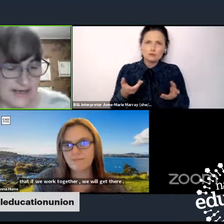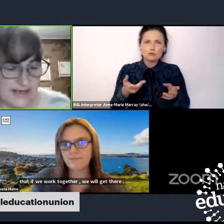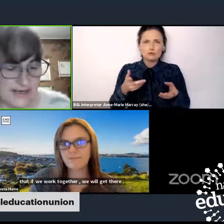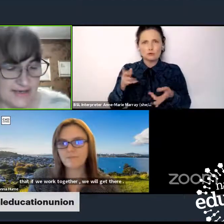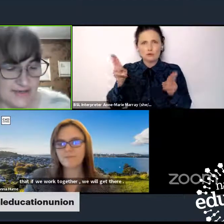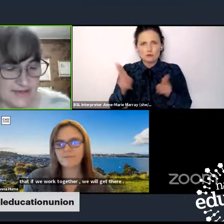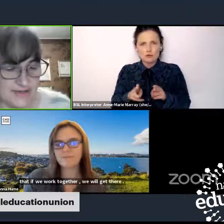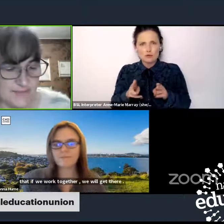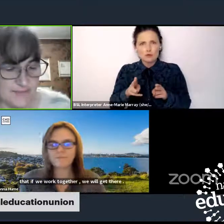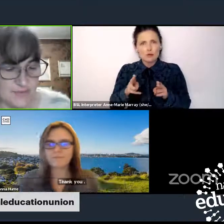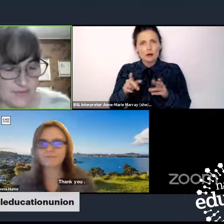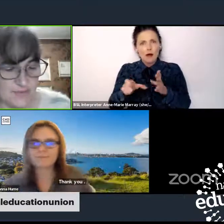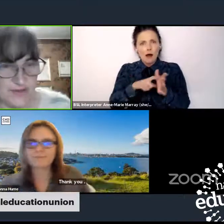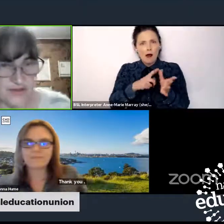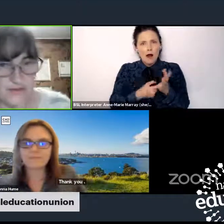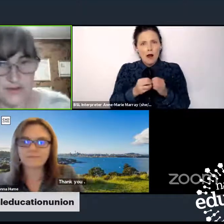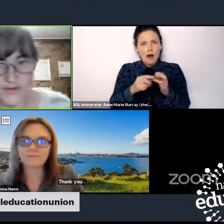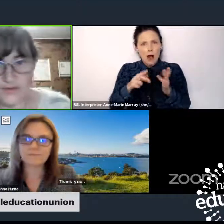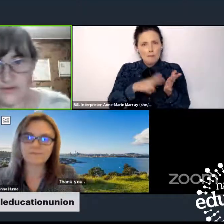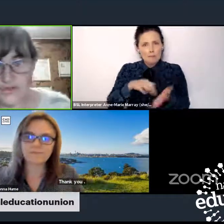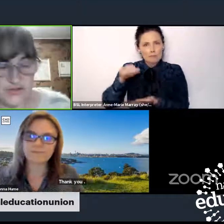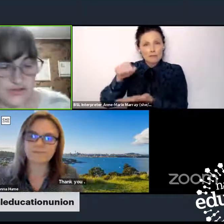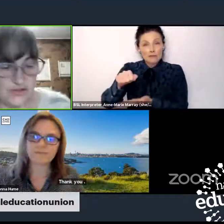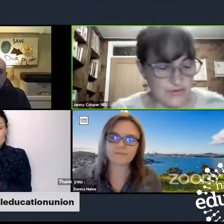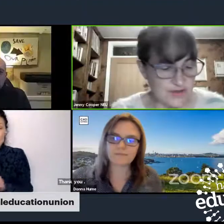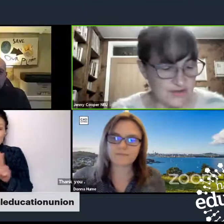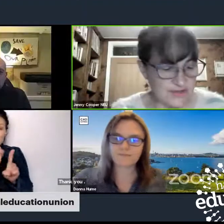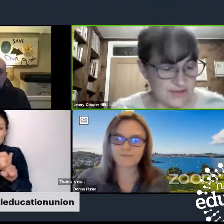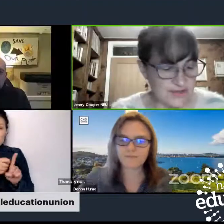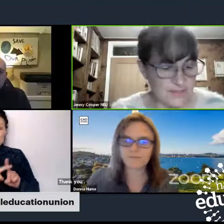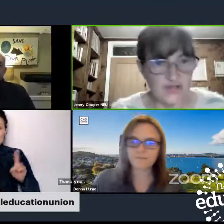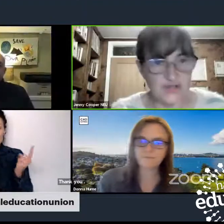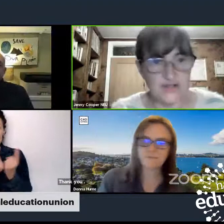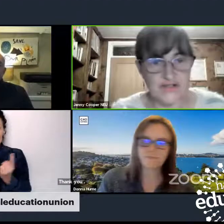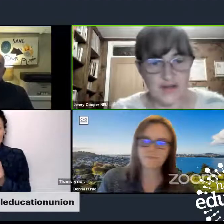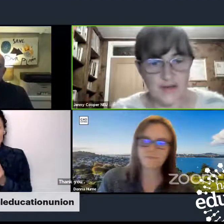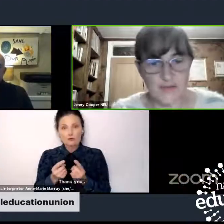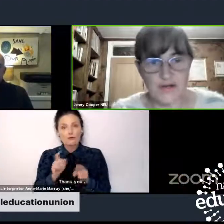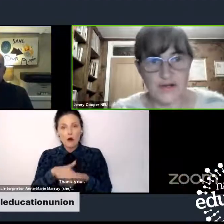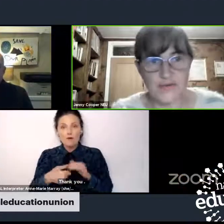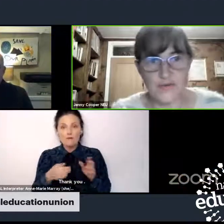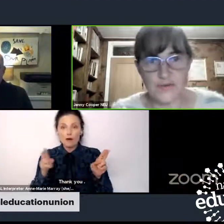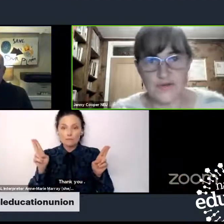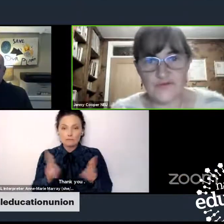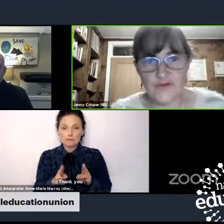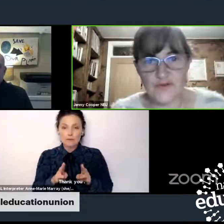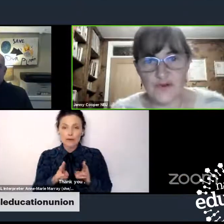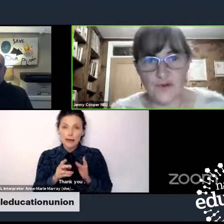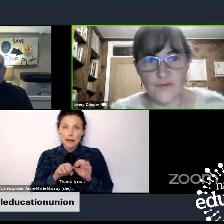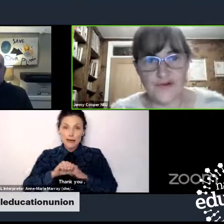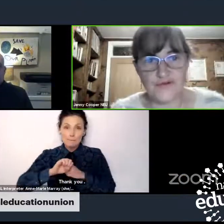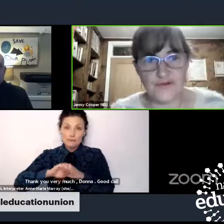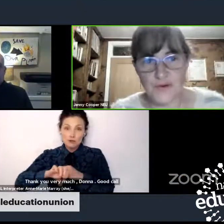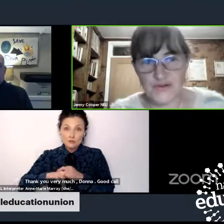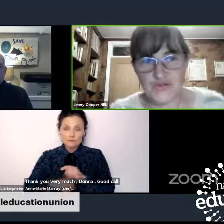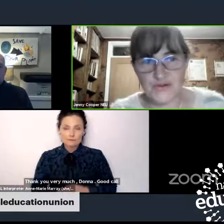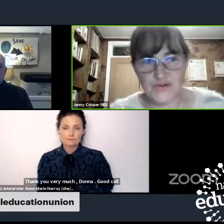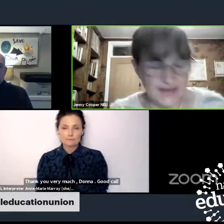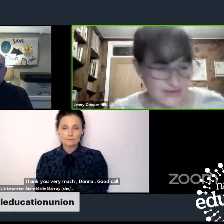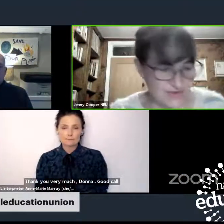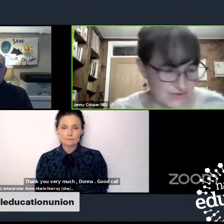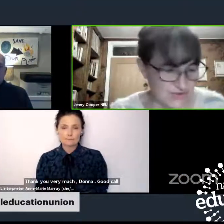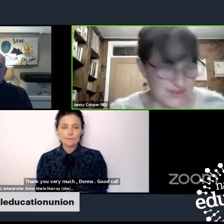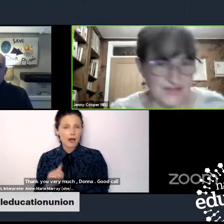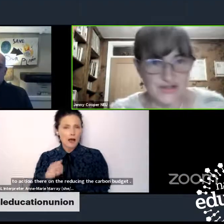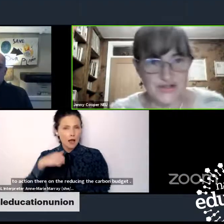and lobbying on issues to do with cutting emissions. I know that we've got a relevant question